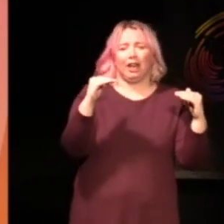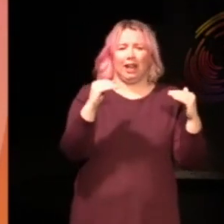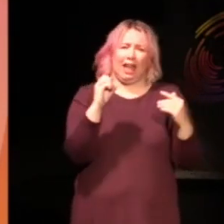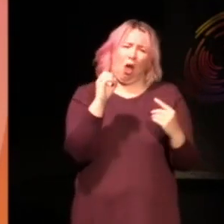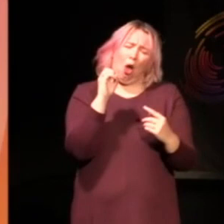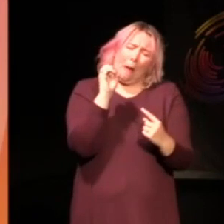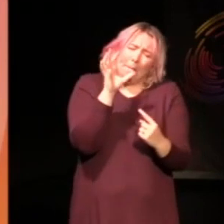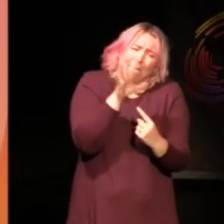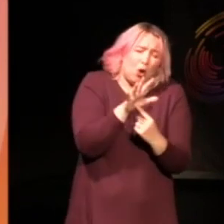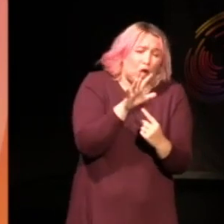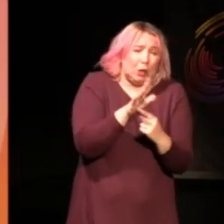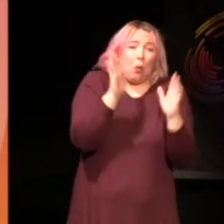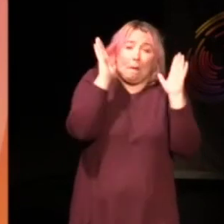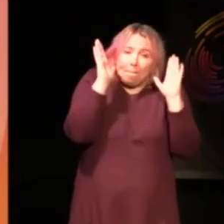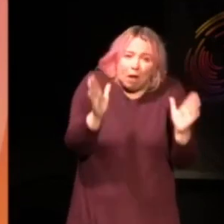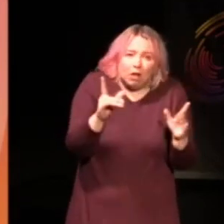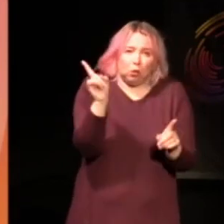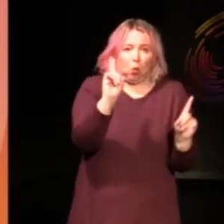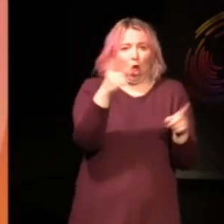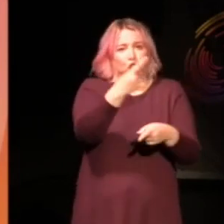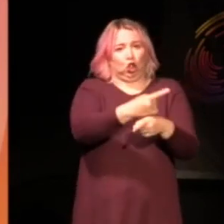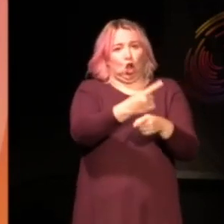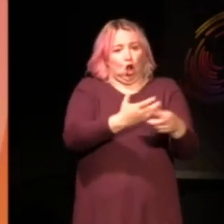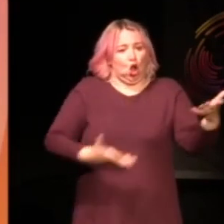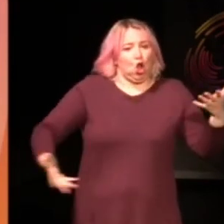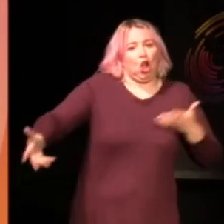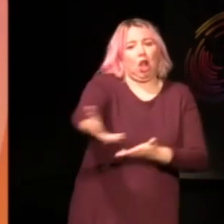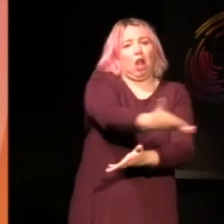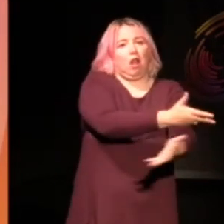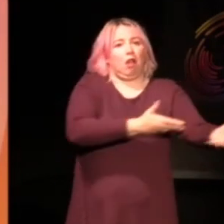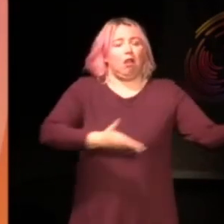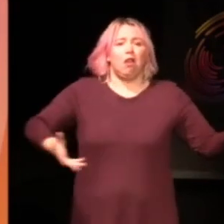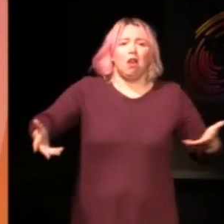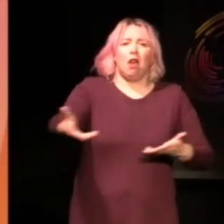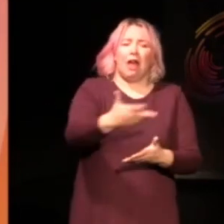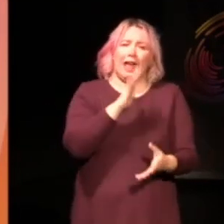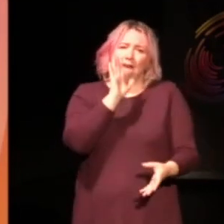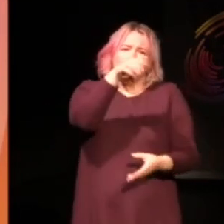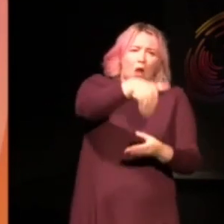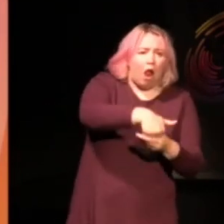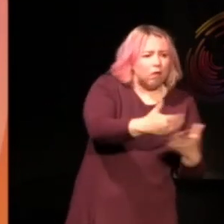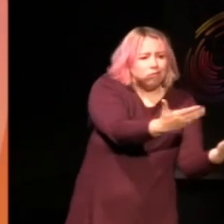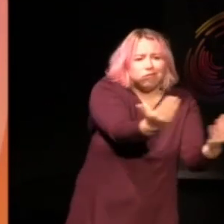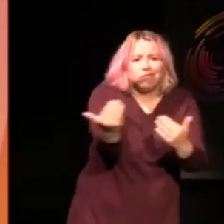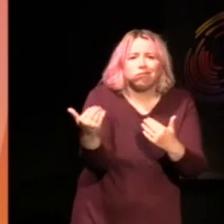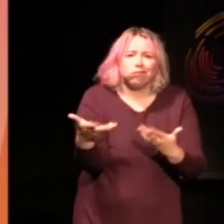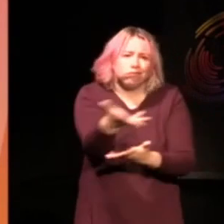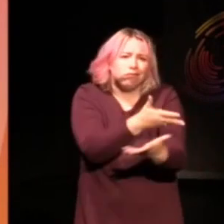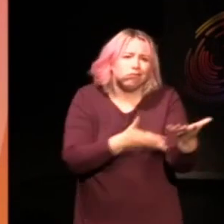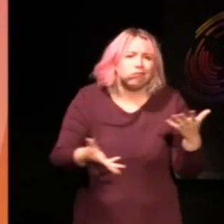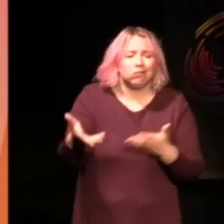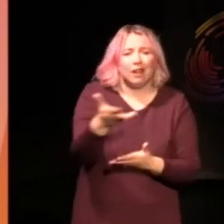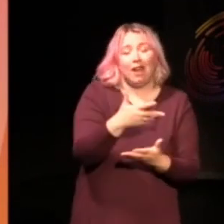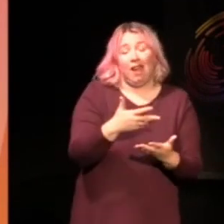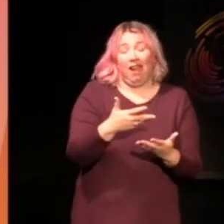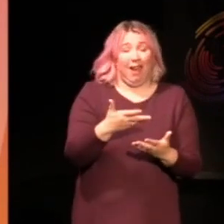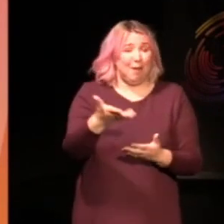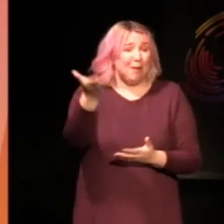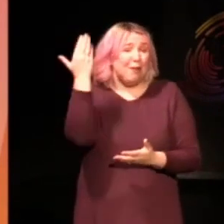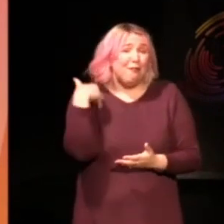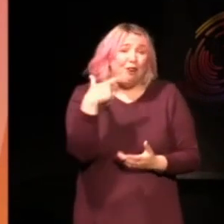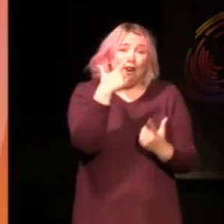think we need to talk. We need to be more engaged citizens. We need to be more involved. We no longer have the luxury of